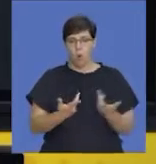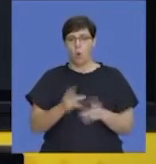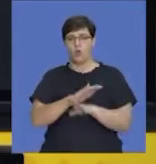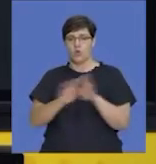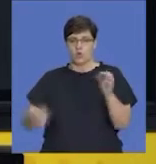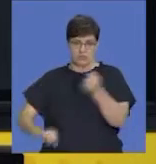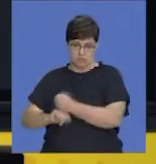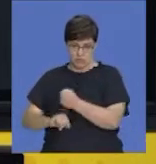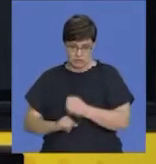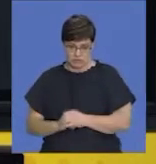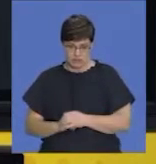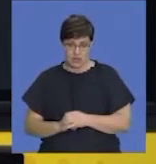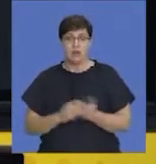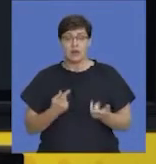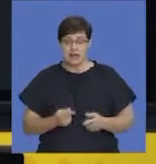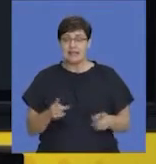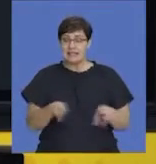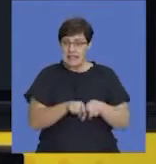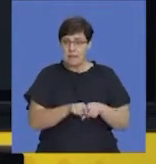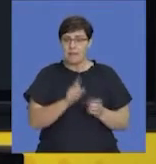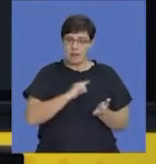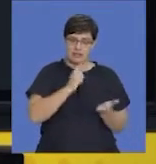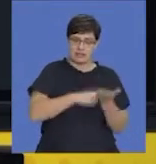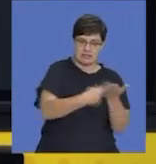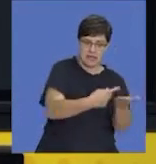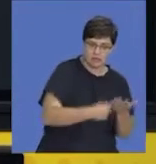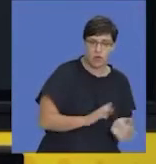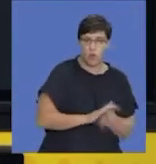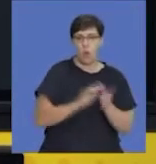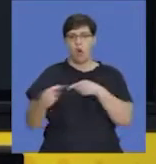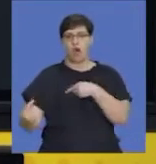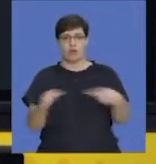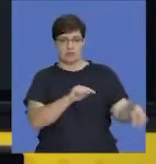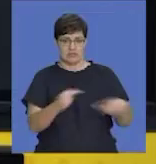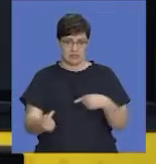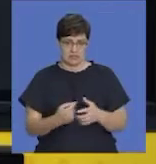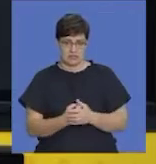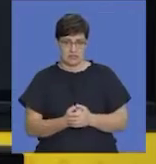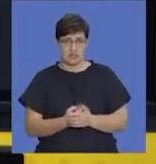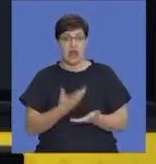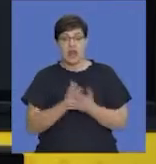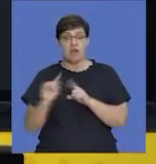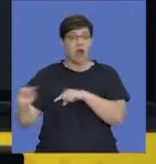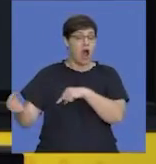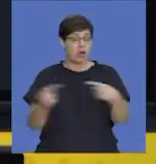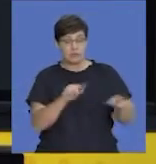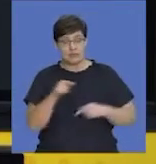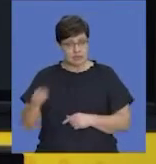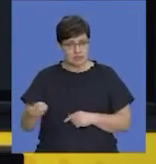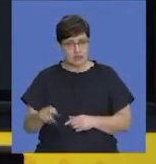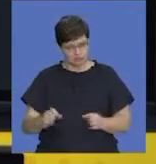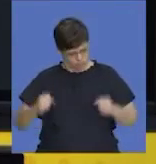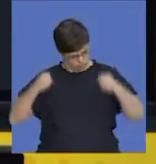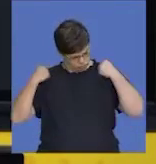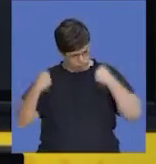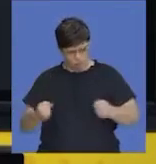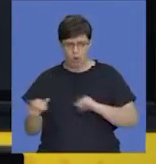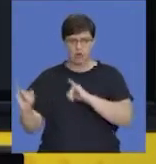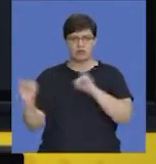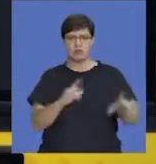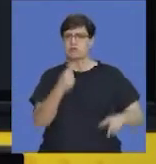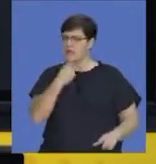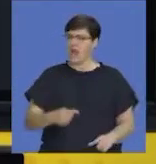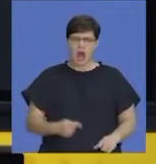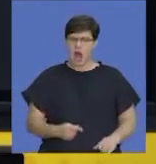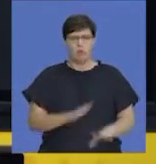an argumentative essay. So if you decide to go on as an argumentative essay and very strongly in your introduction say you